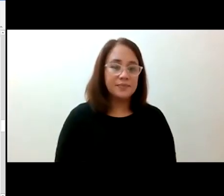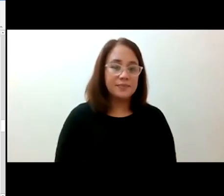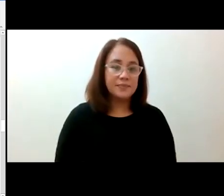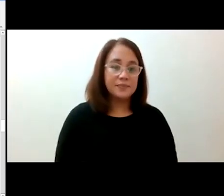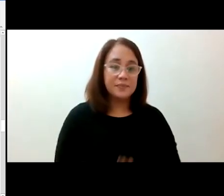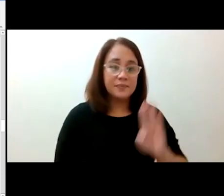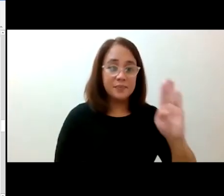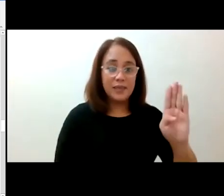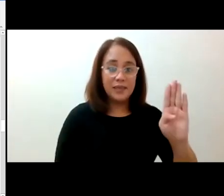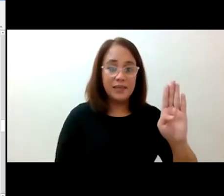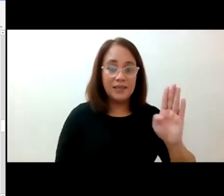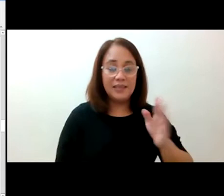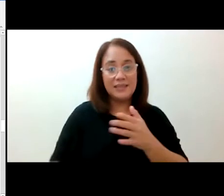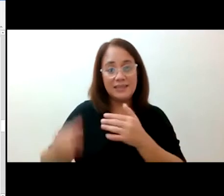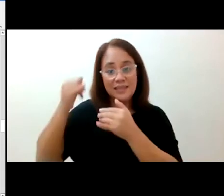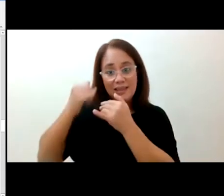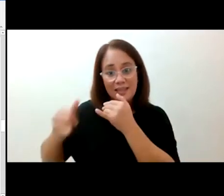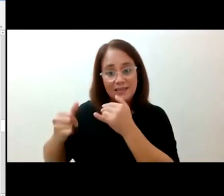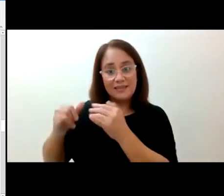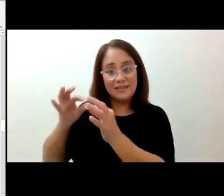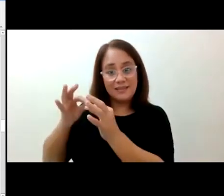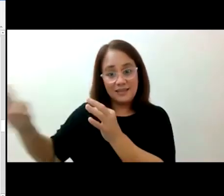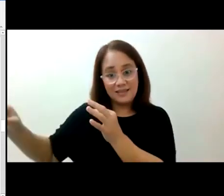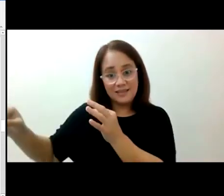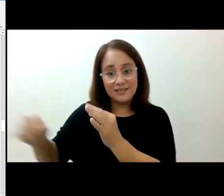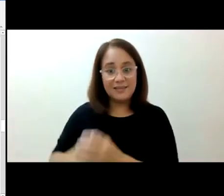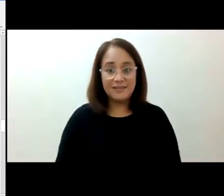B, at the end of a sentence,